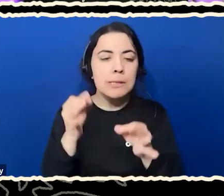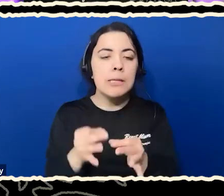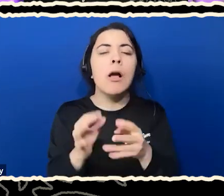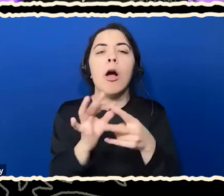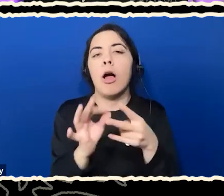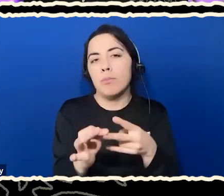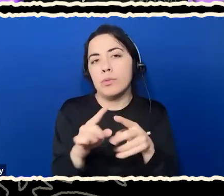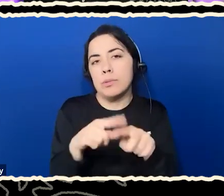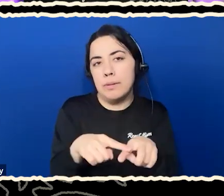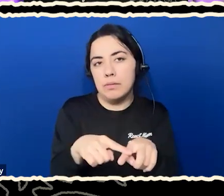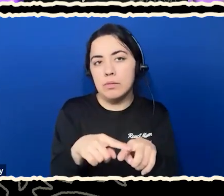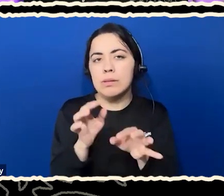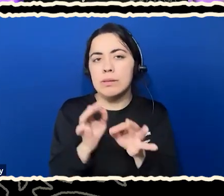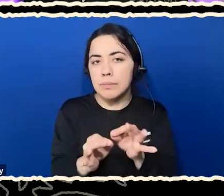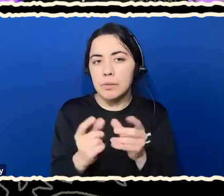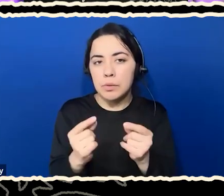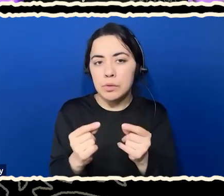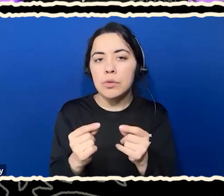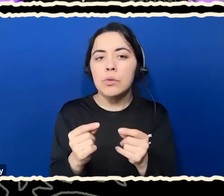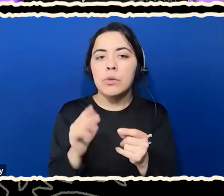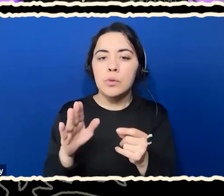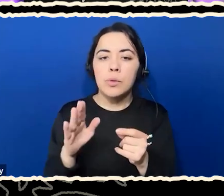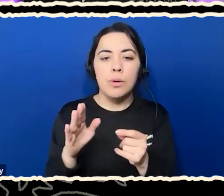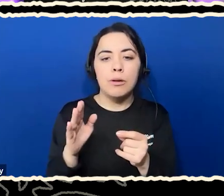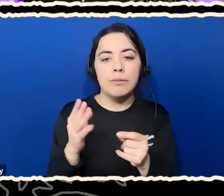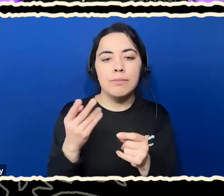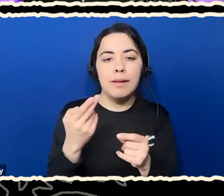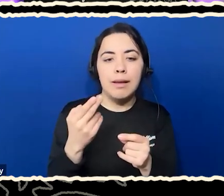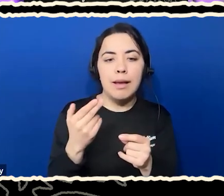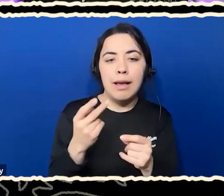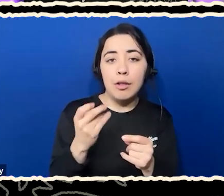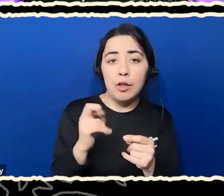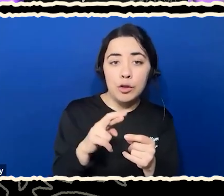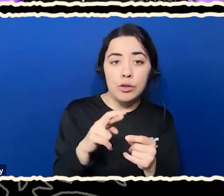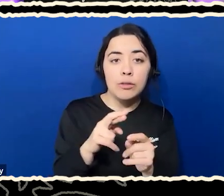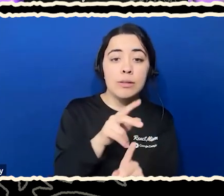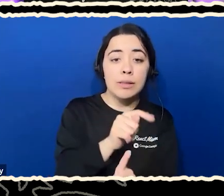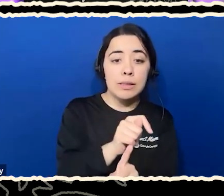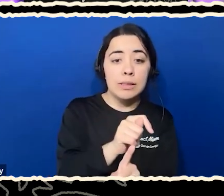optional dependency. And you simply have to turn your handlers from TS to CSX.